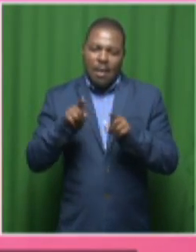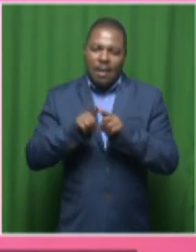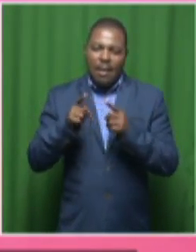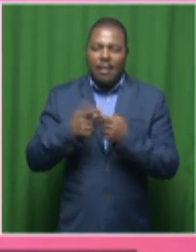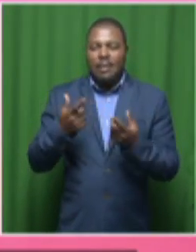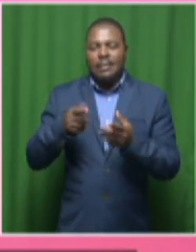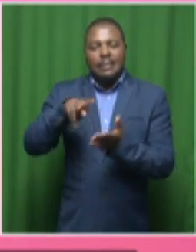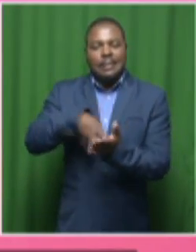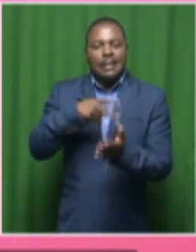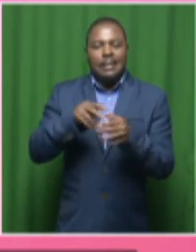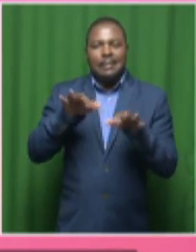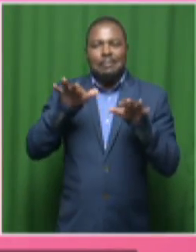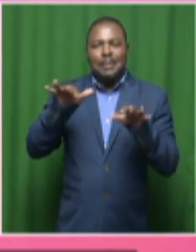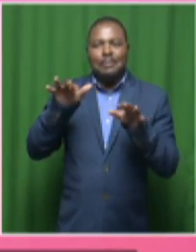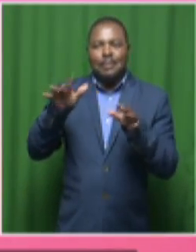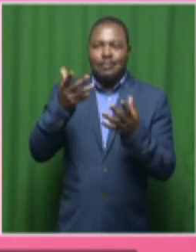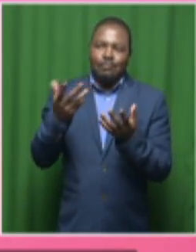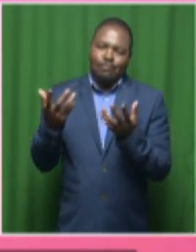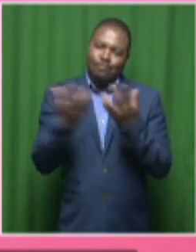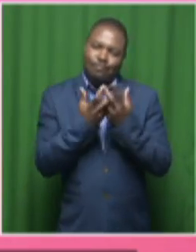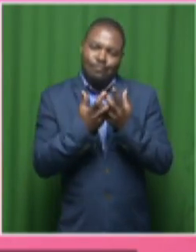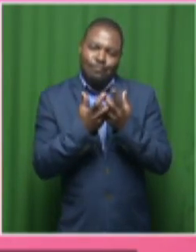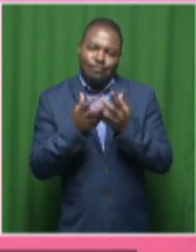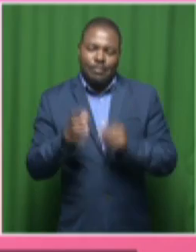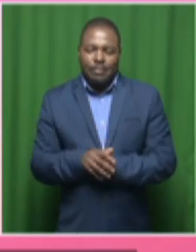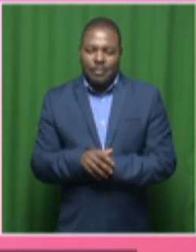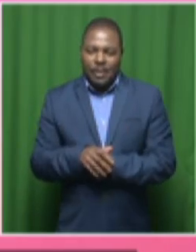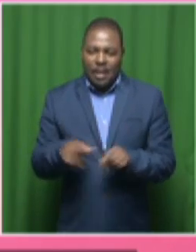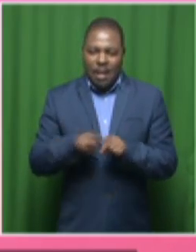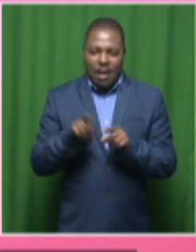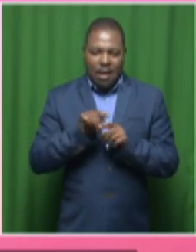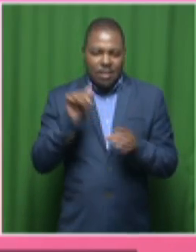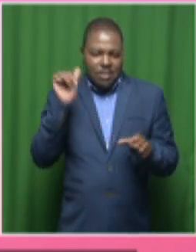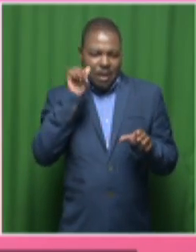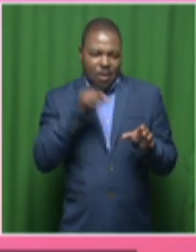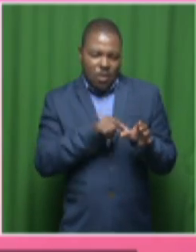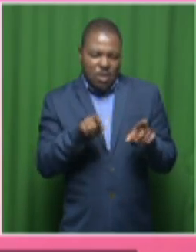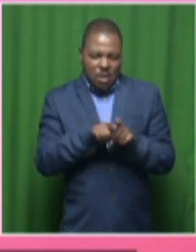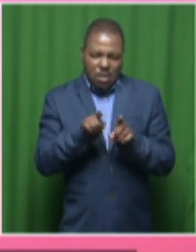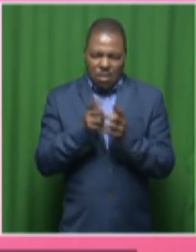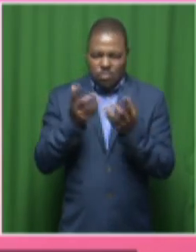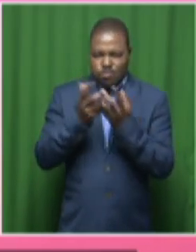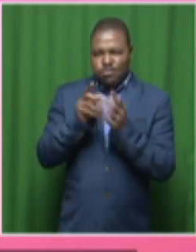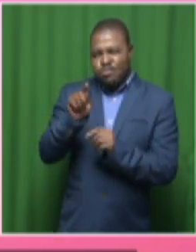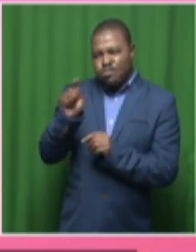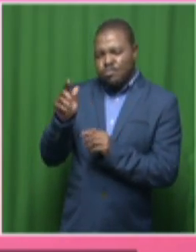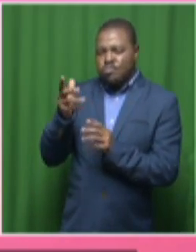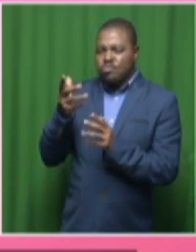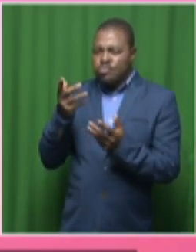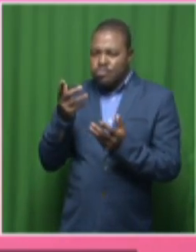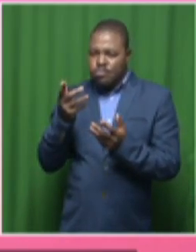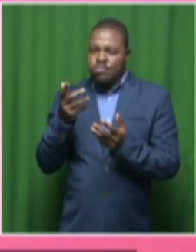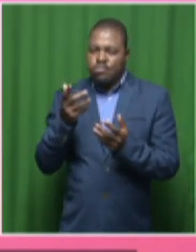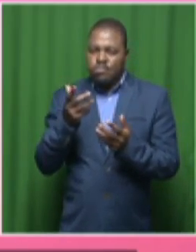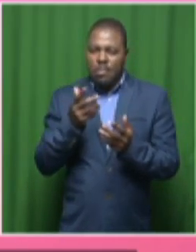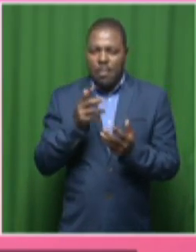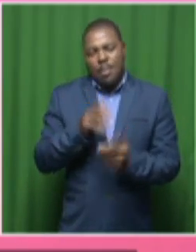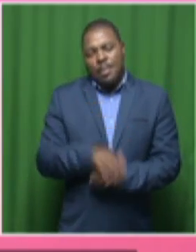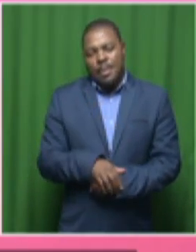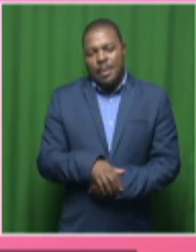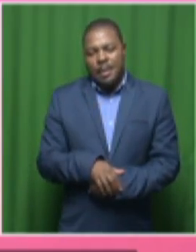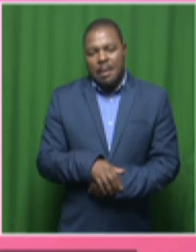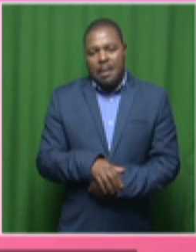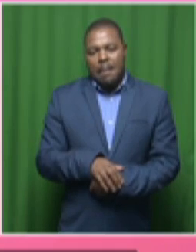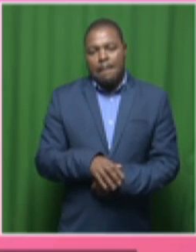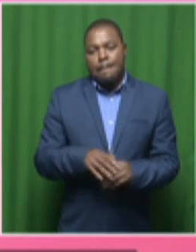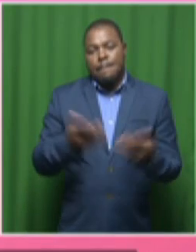dance music people, just get the sounds to also resonate with what we actually are pushing, you know. With